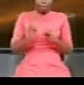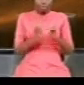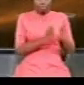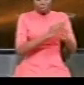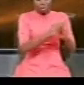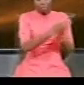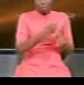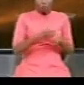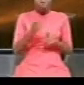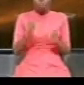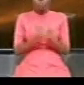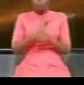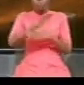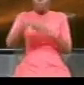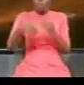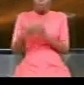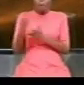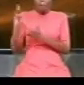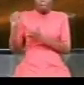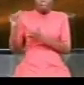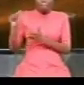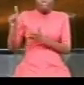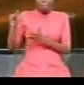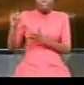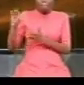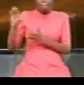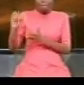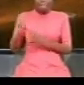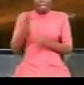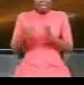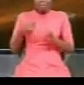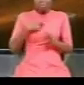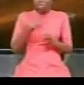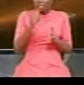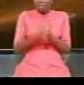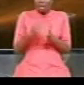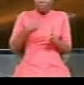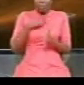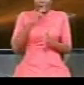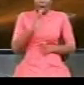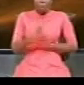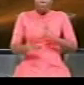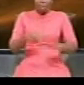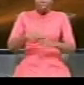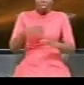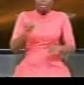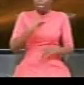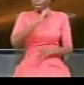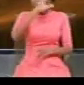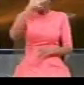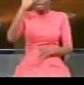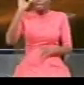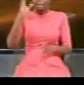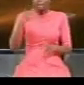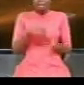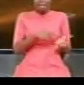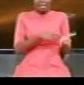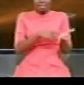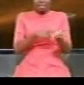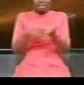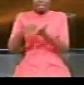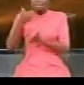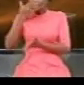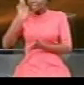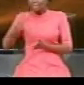you with all malice. If we claim that we are walking in the light, these